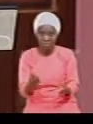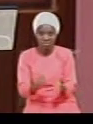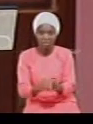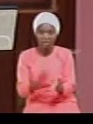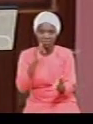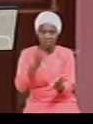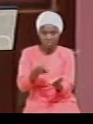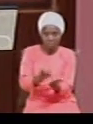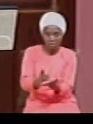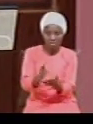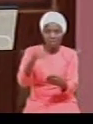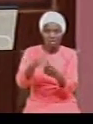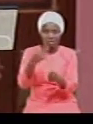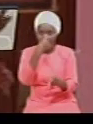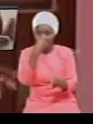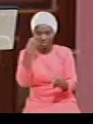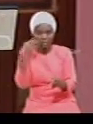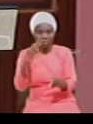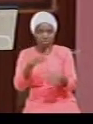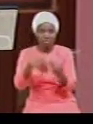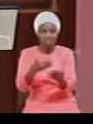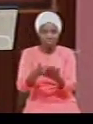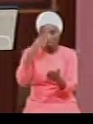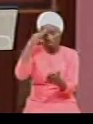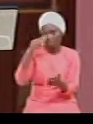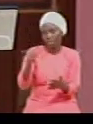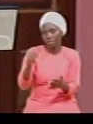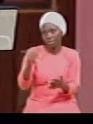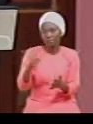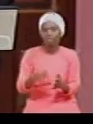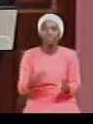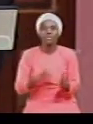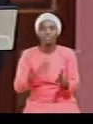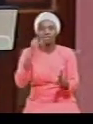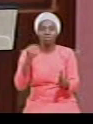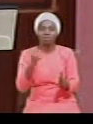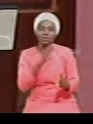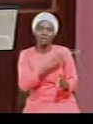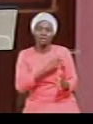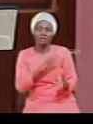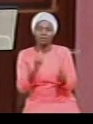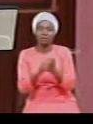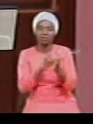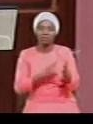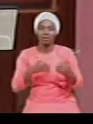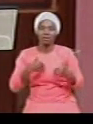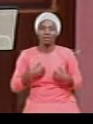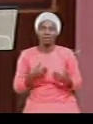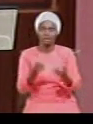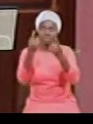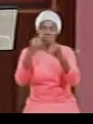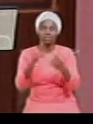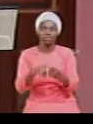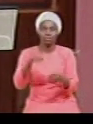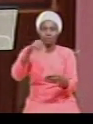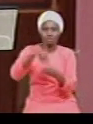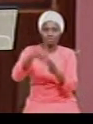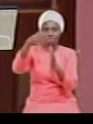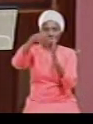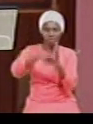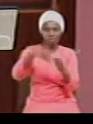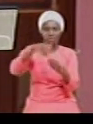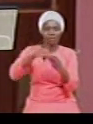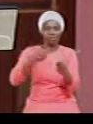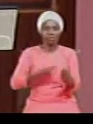the sight of all men. Is the character that the Lord has come to deepen in us. That